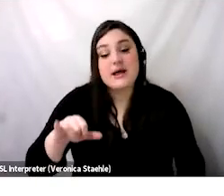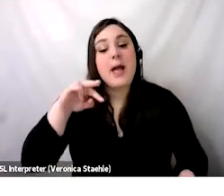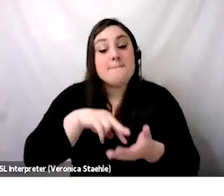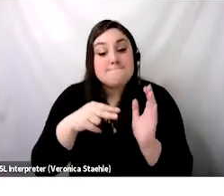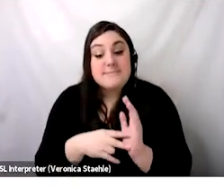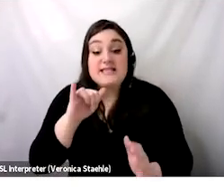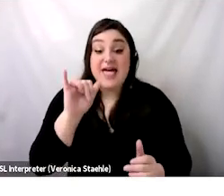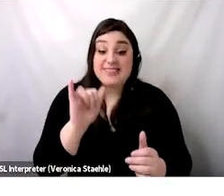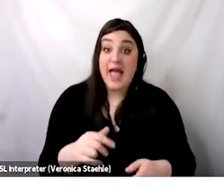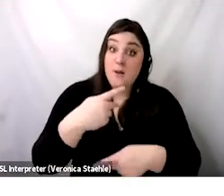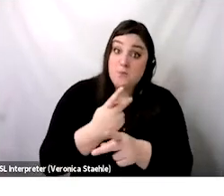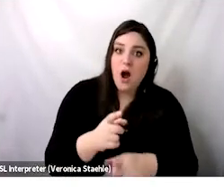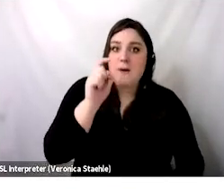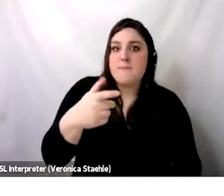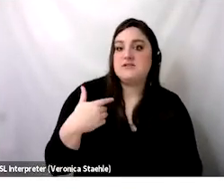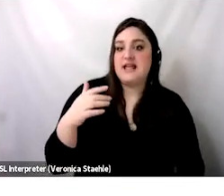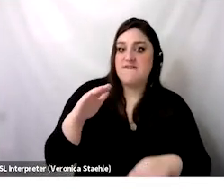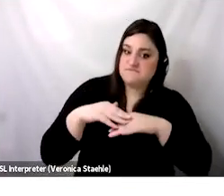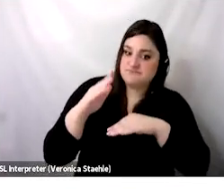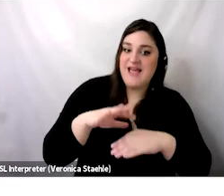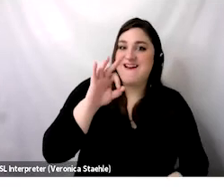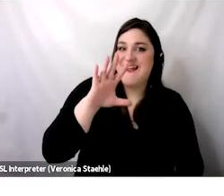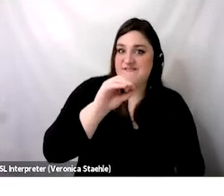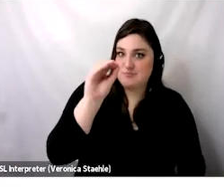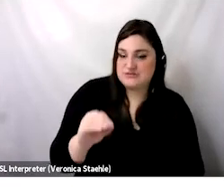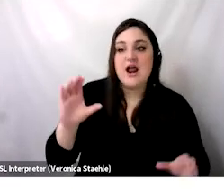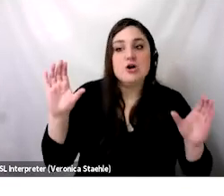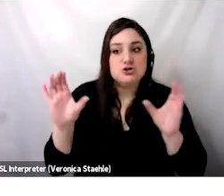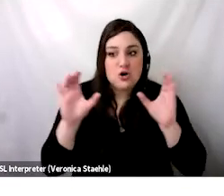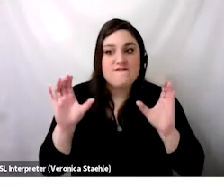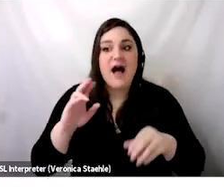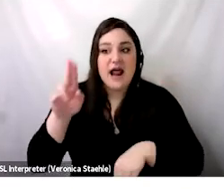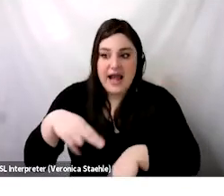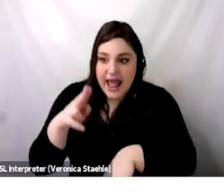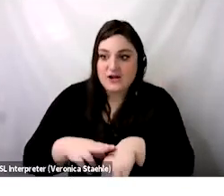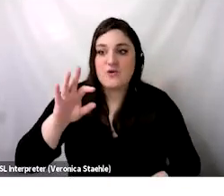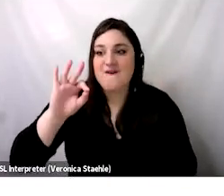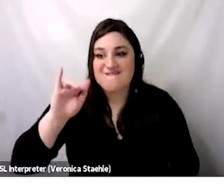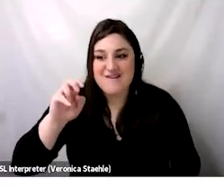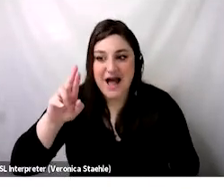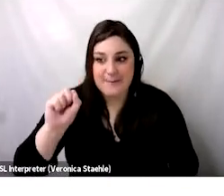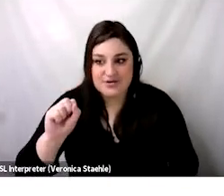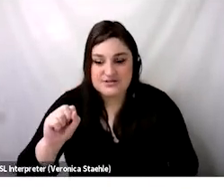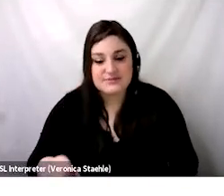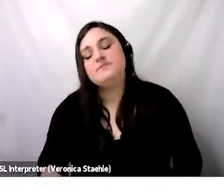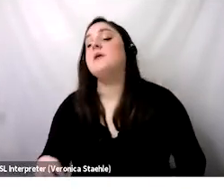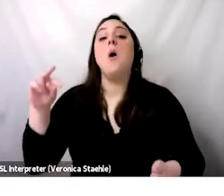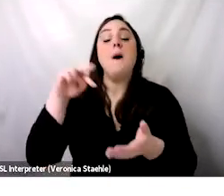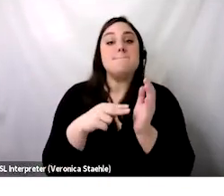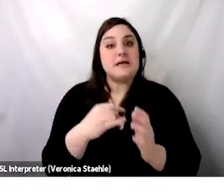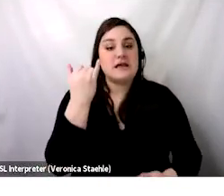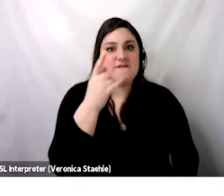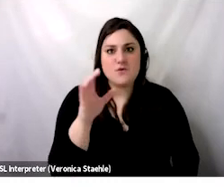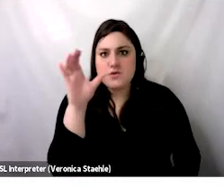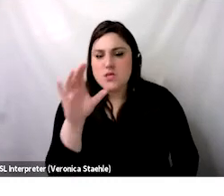organic fibers. They know that by sourcing natural fibers using regenerative principles,